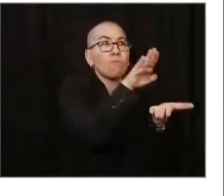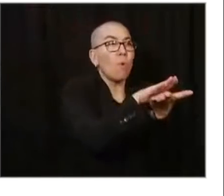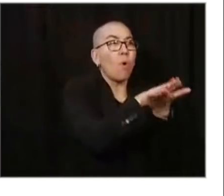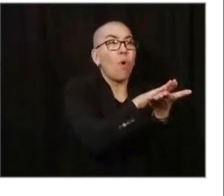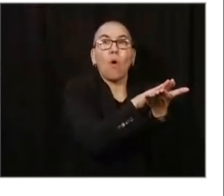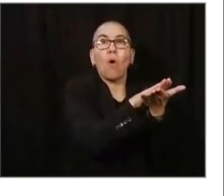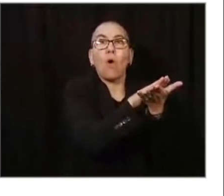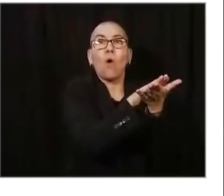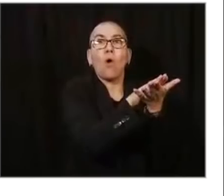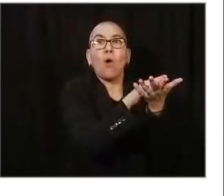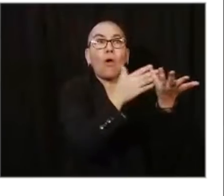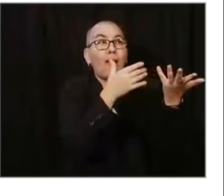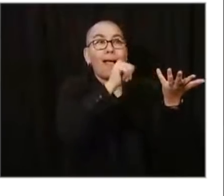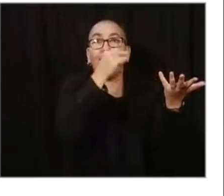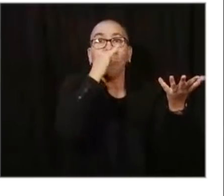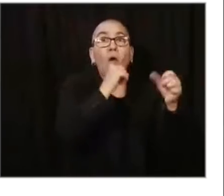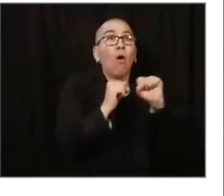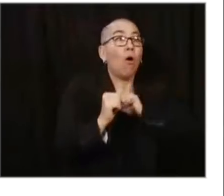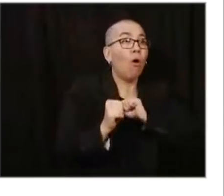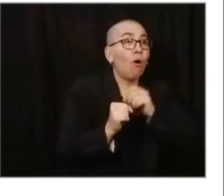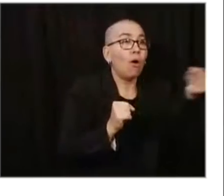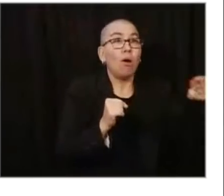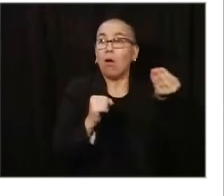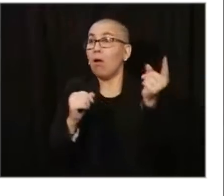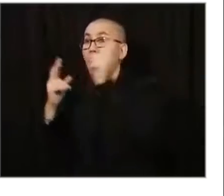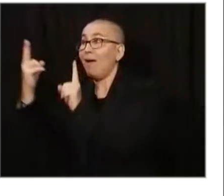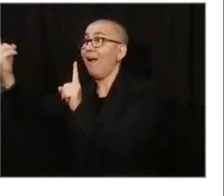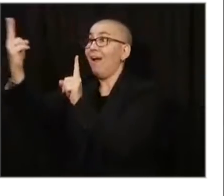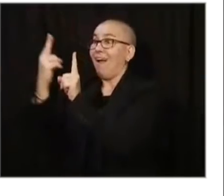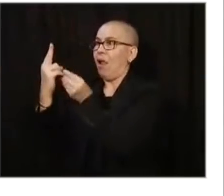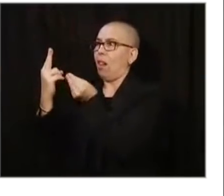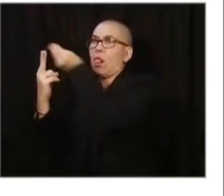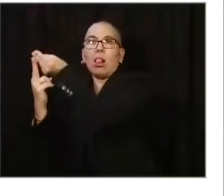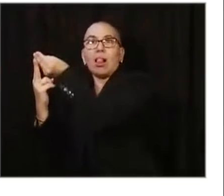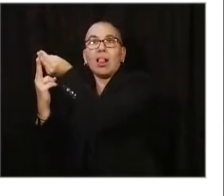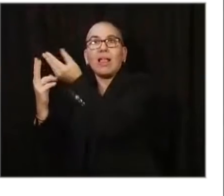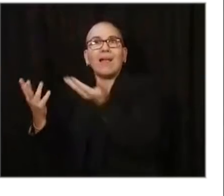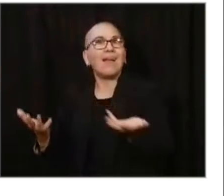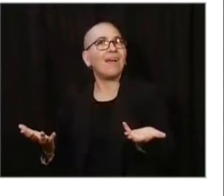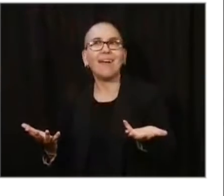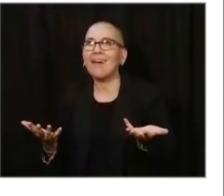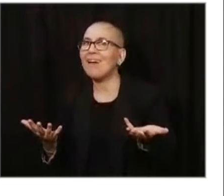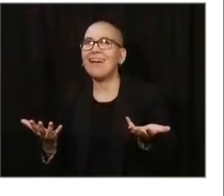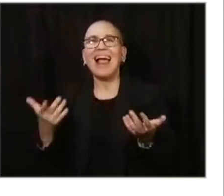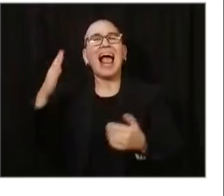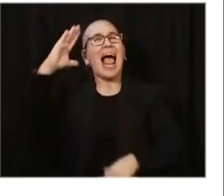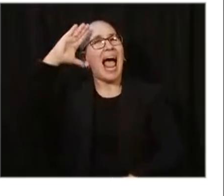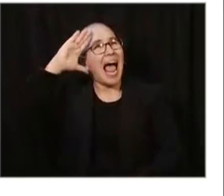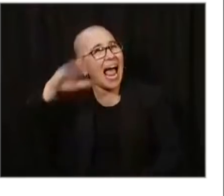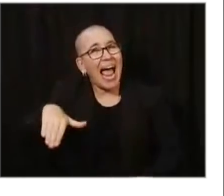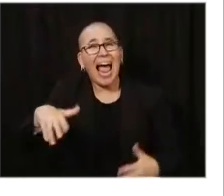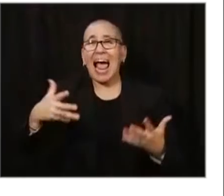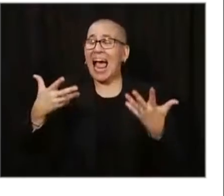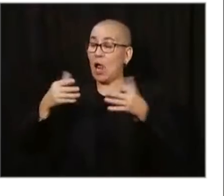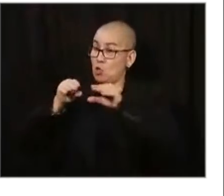you have a network of people where this thing spreads. And we know how it's spreading, and we know where it's at. It's not